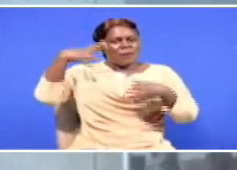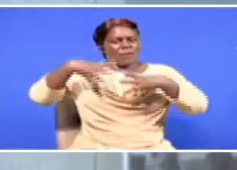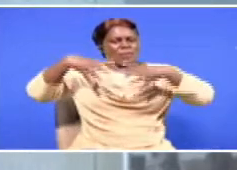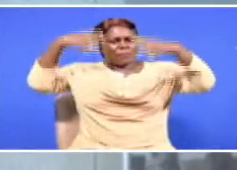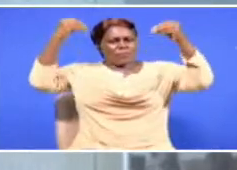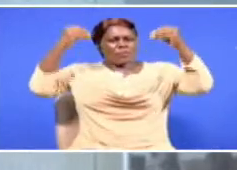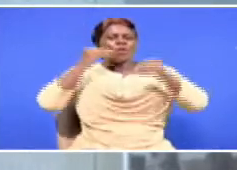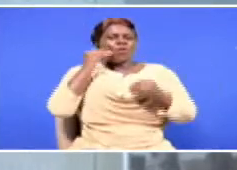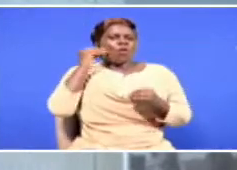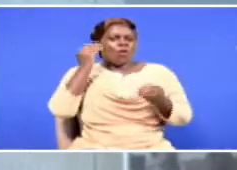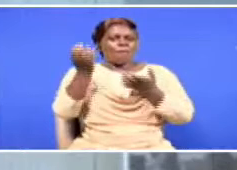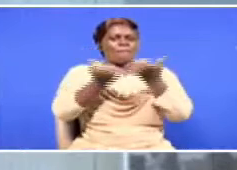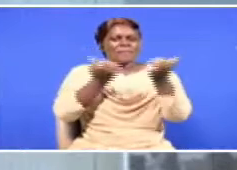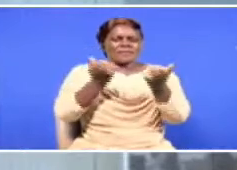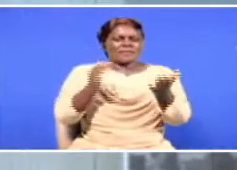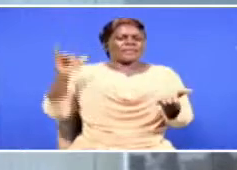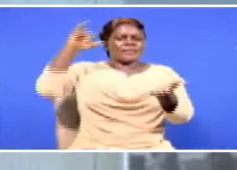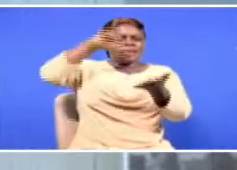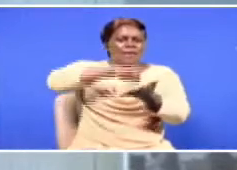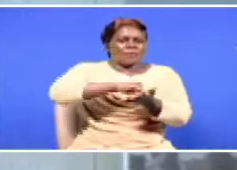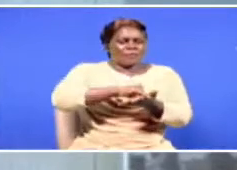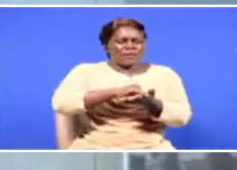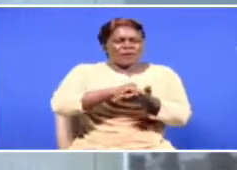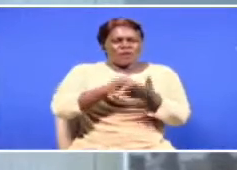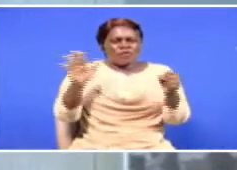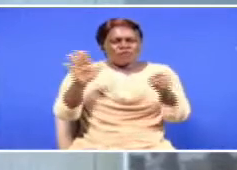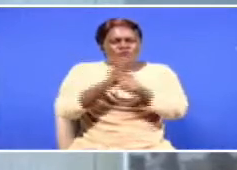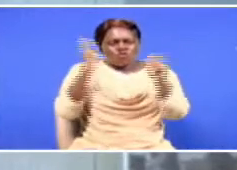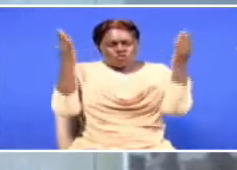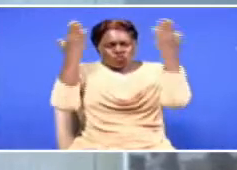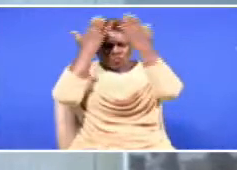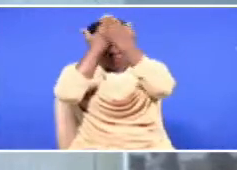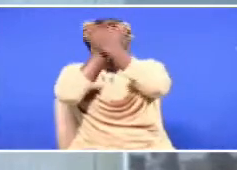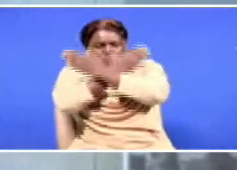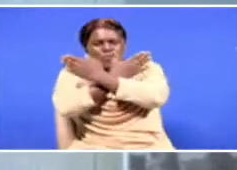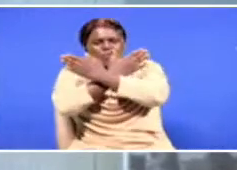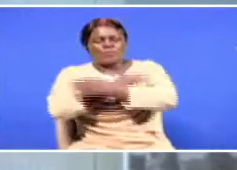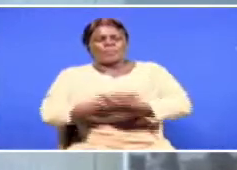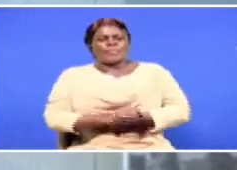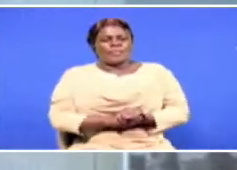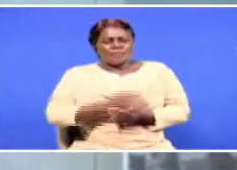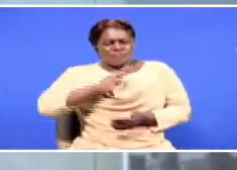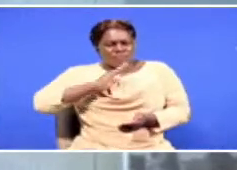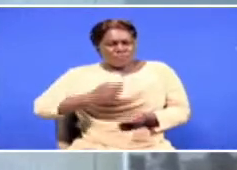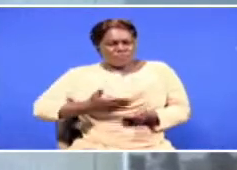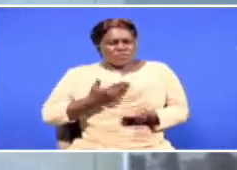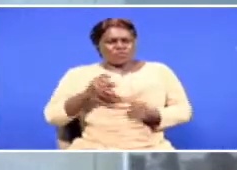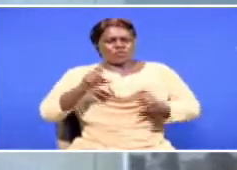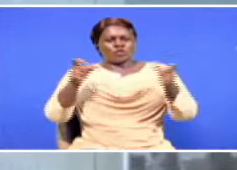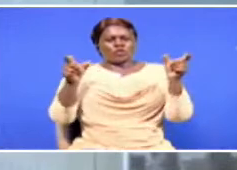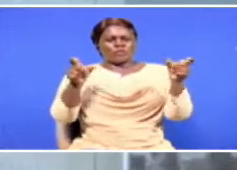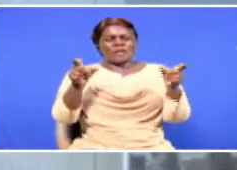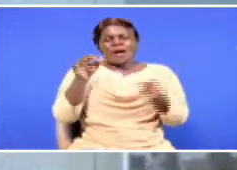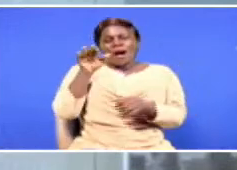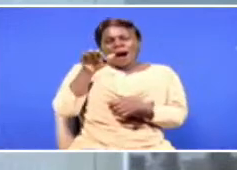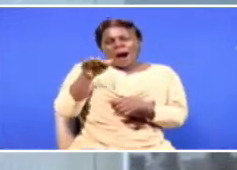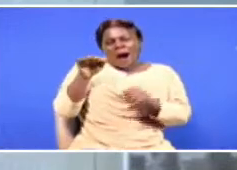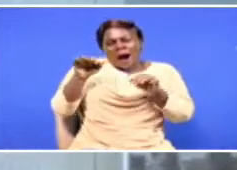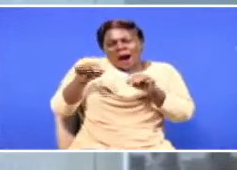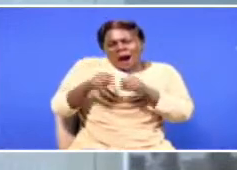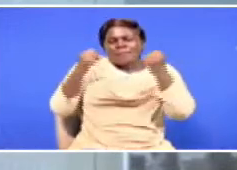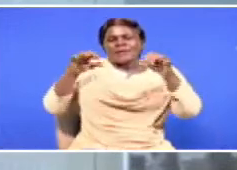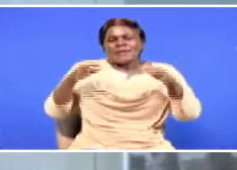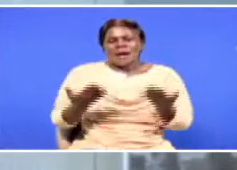plunged homes, businesses and airports into total darkness. Enraged Kenyans on social media are asking, how did this